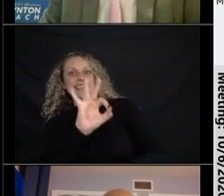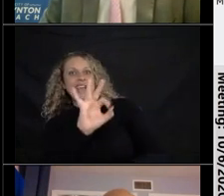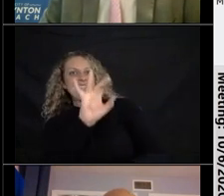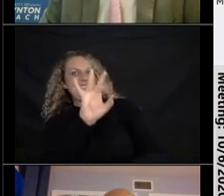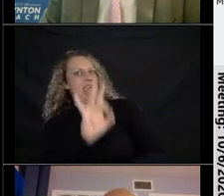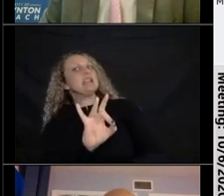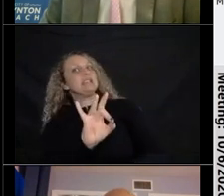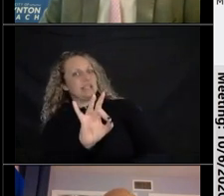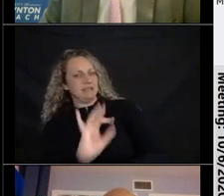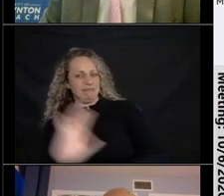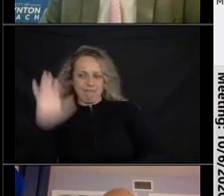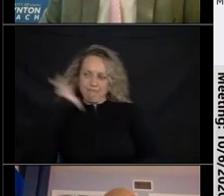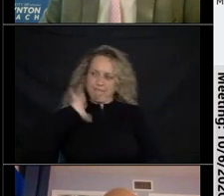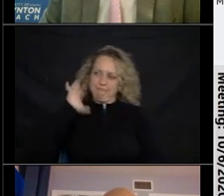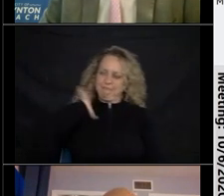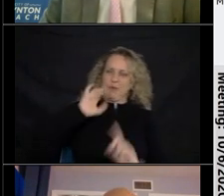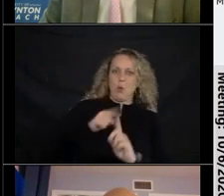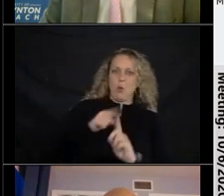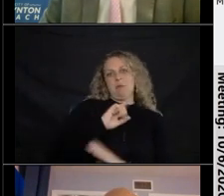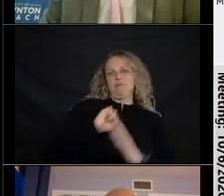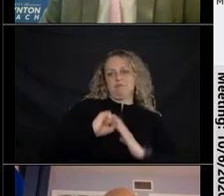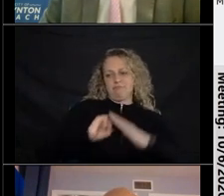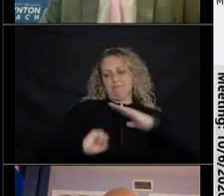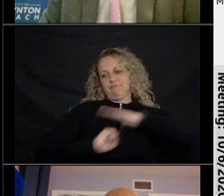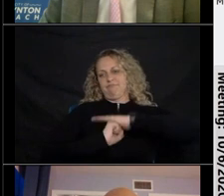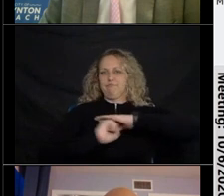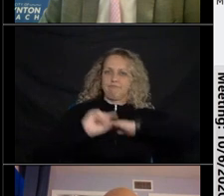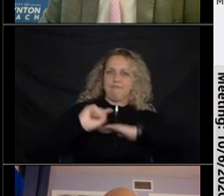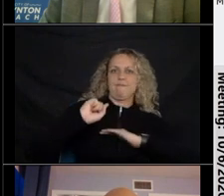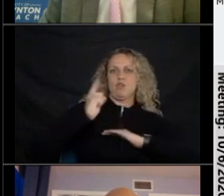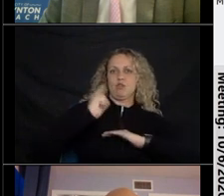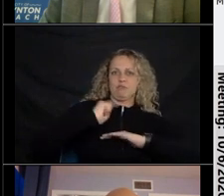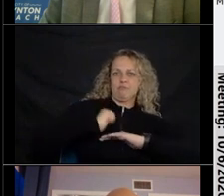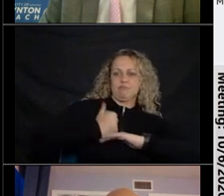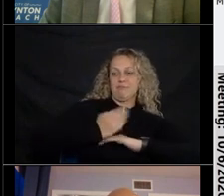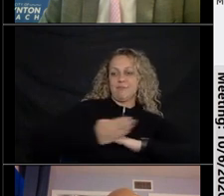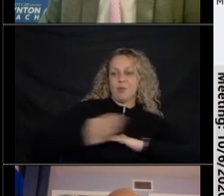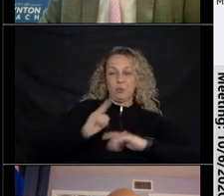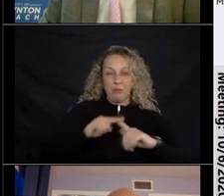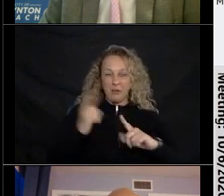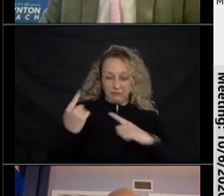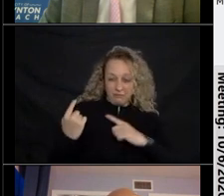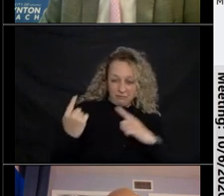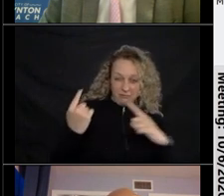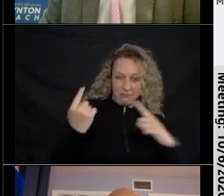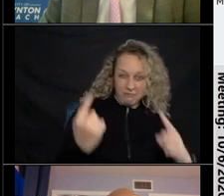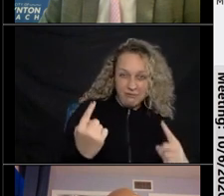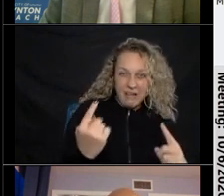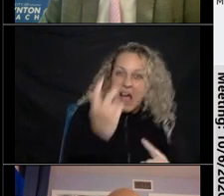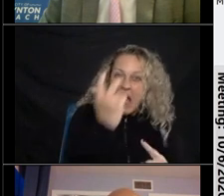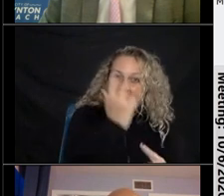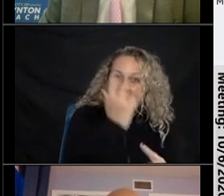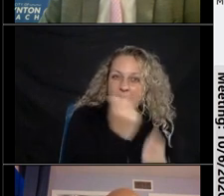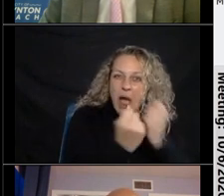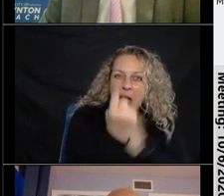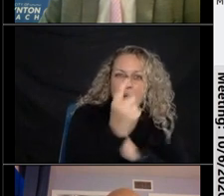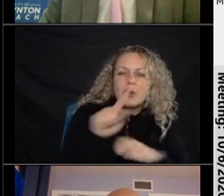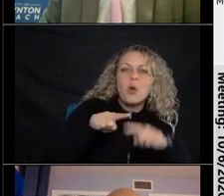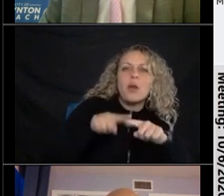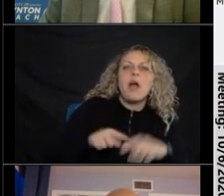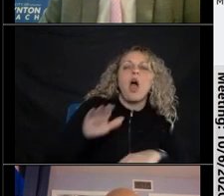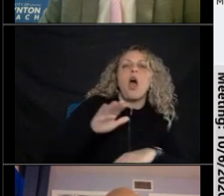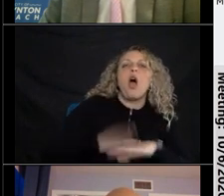1898 when Boynton was founded, but I doubt anyone is relying on